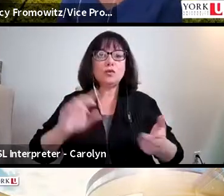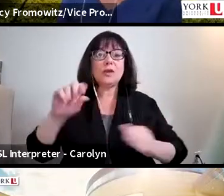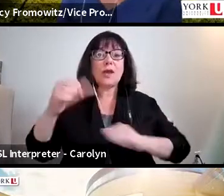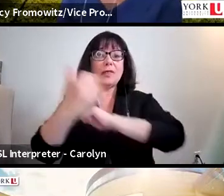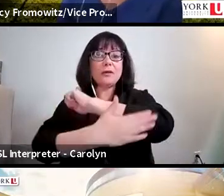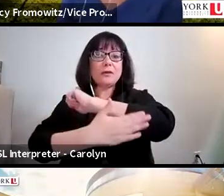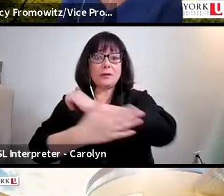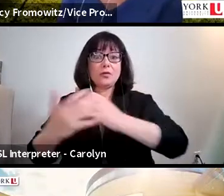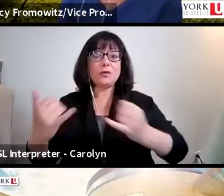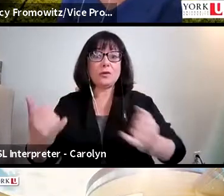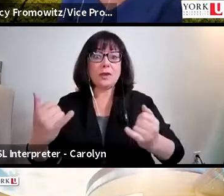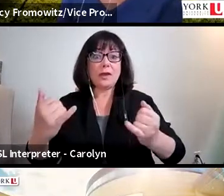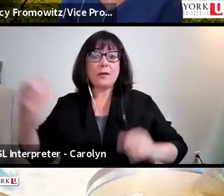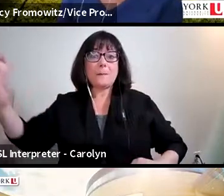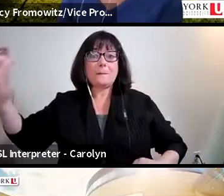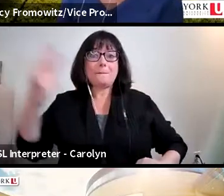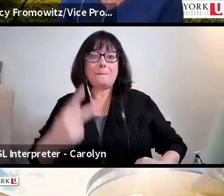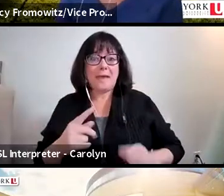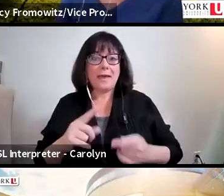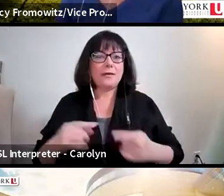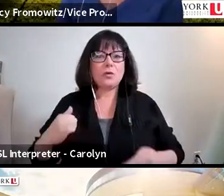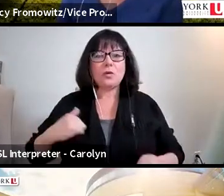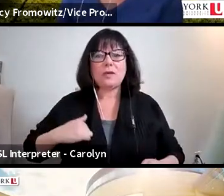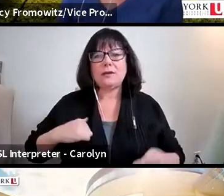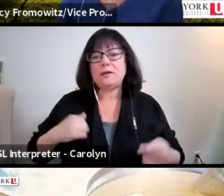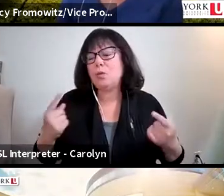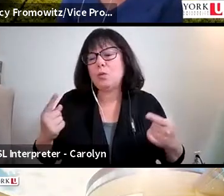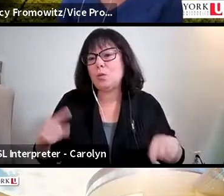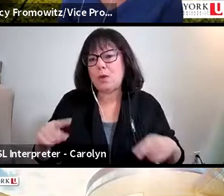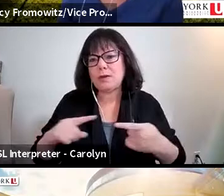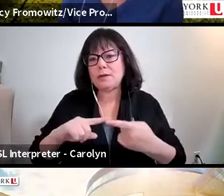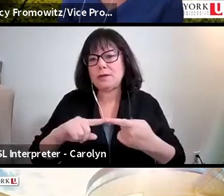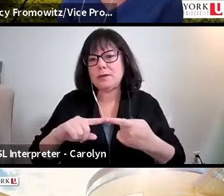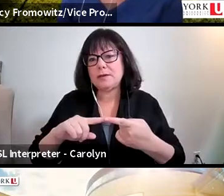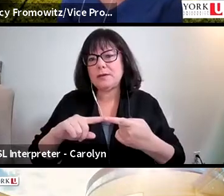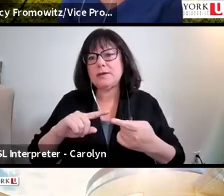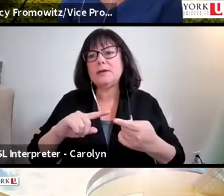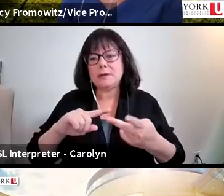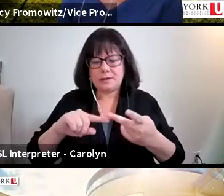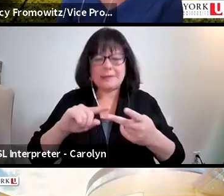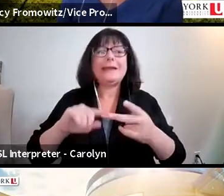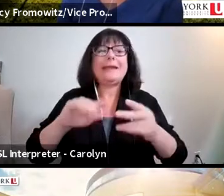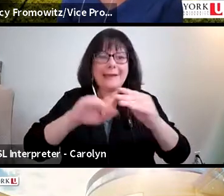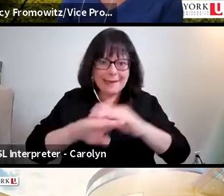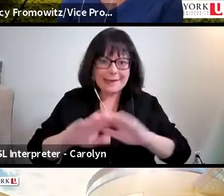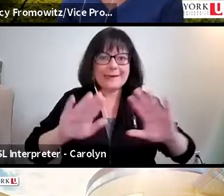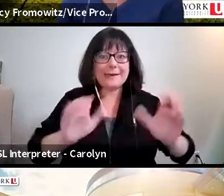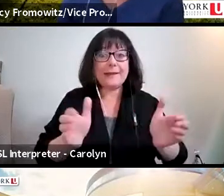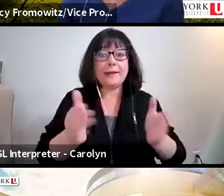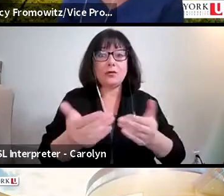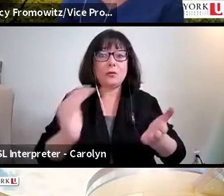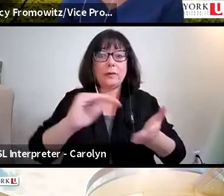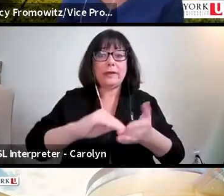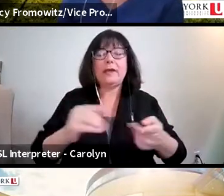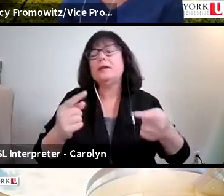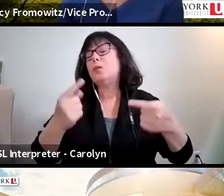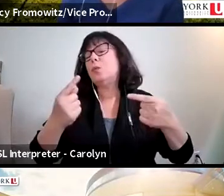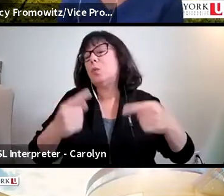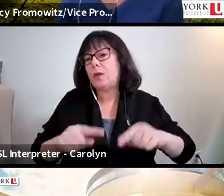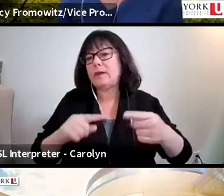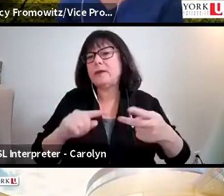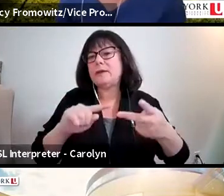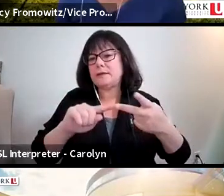they'll be able to experience in-person classes. And another student has asked when we will know whether students